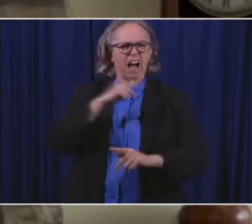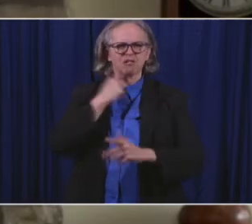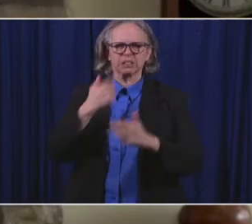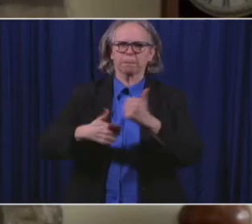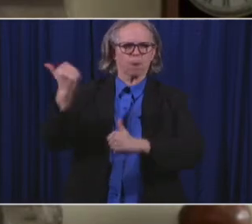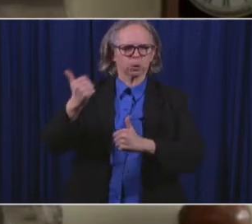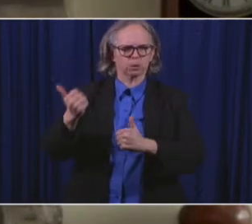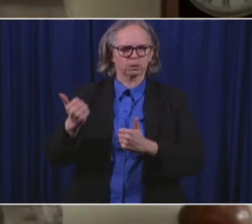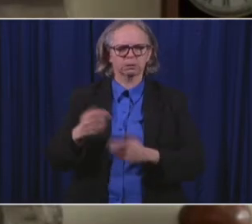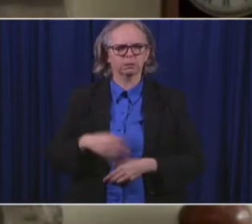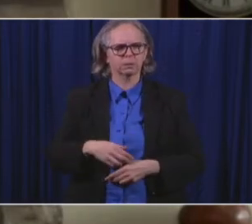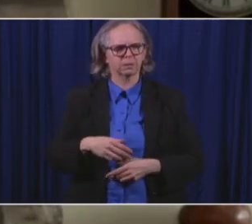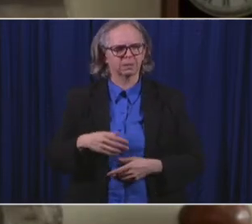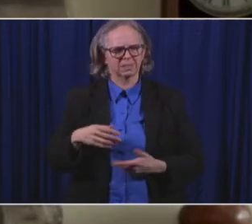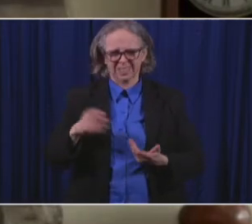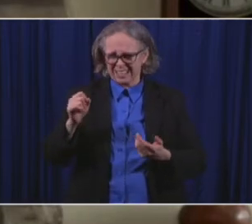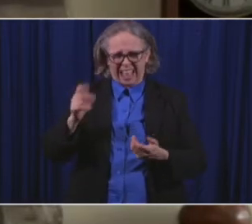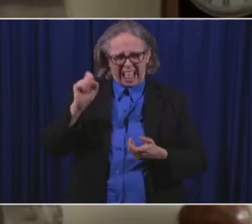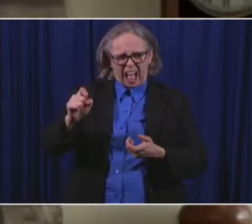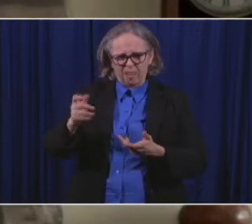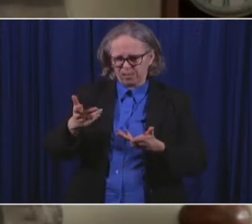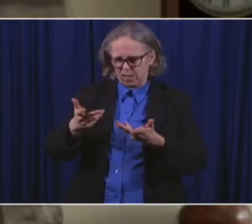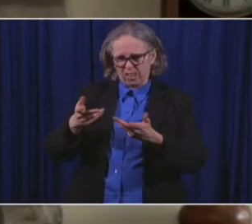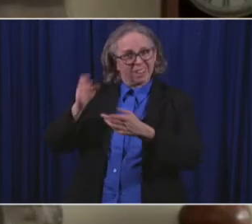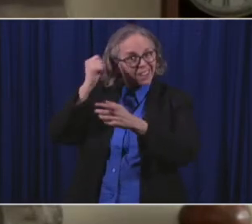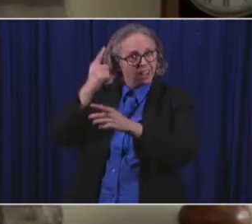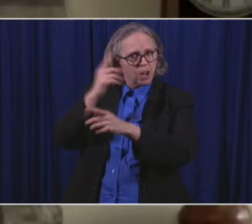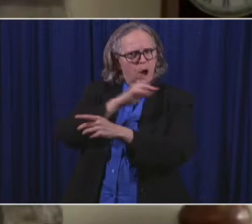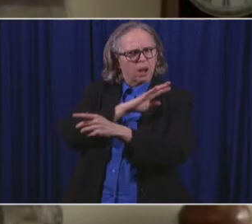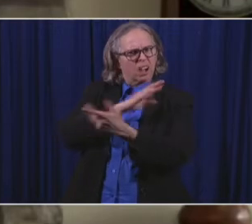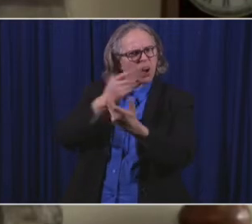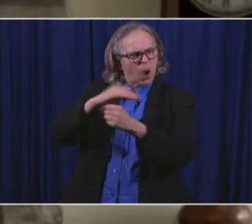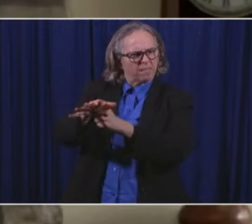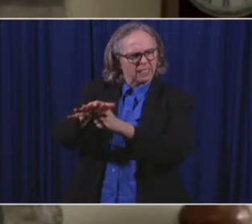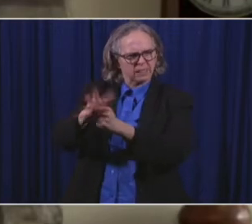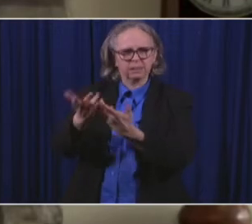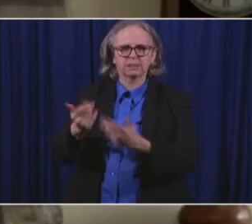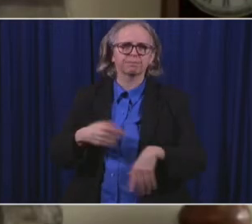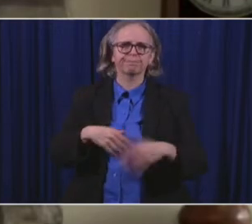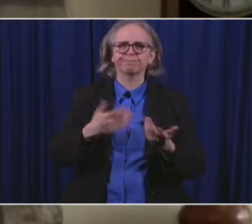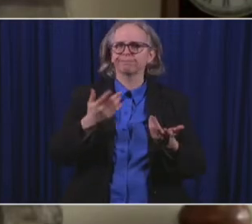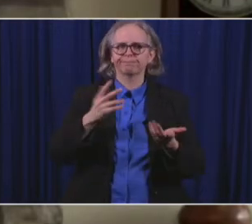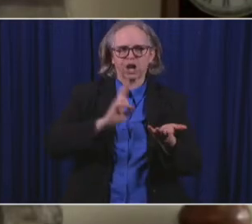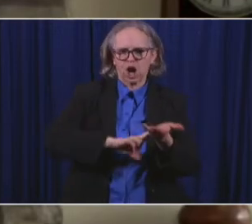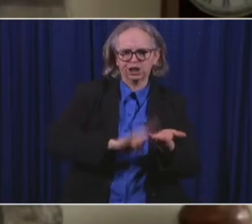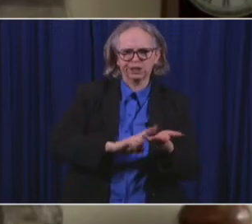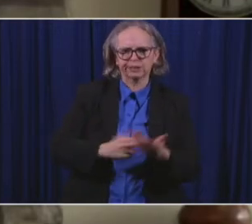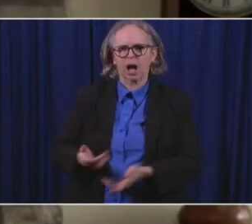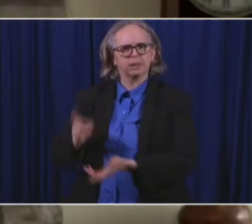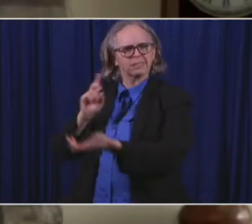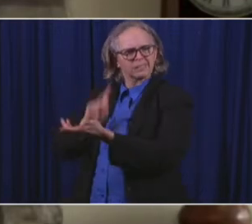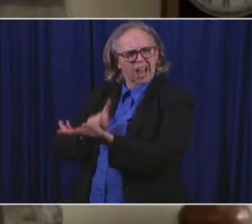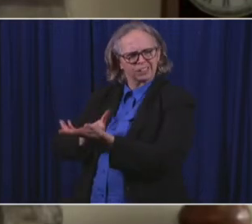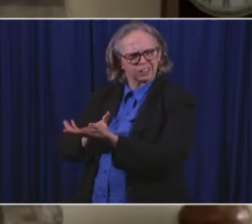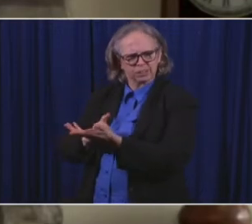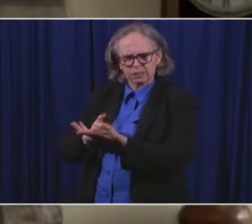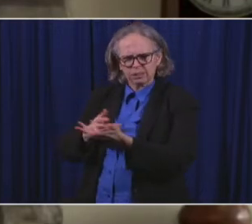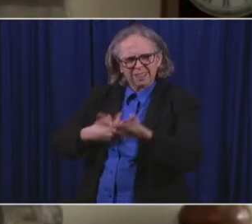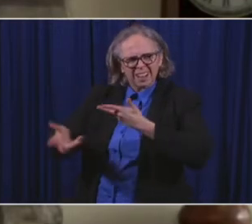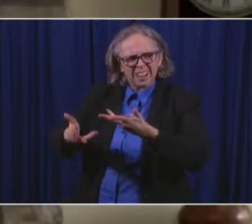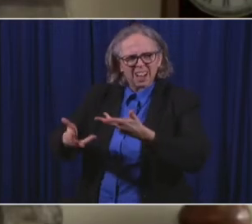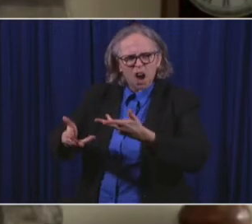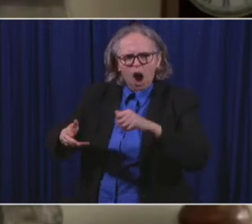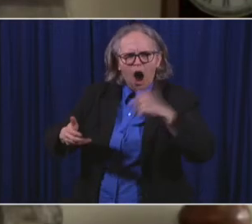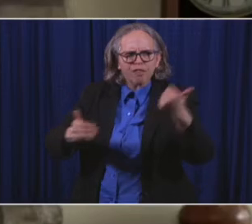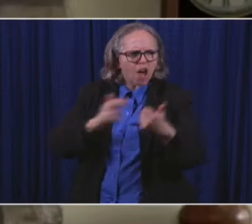COVID. And this would not be limited to nurses or doctors. It would be anybody who, because of their job, is in contact